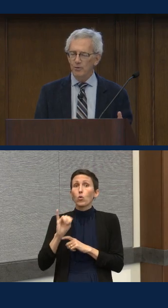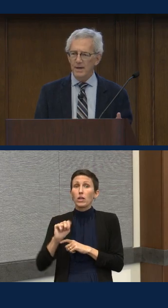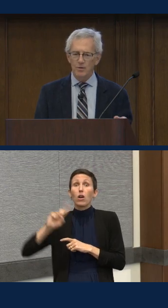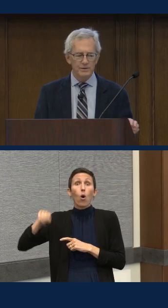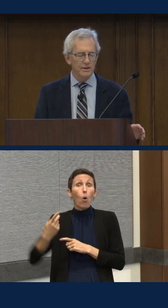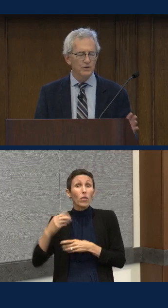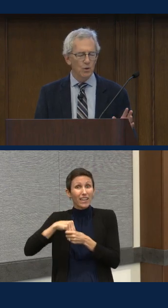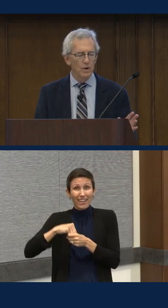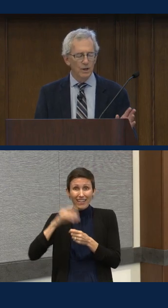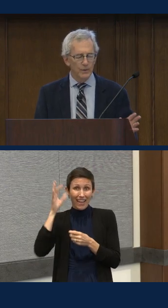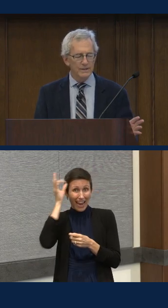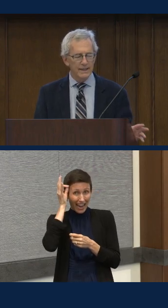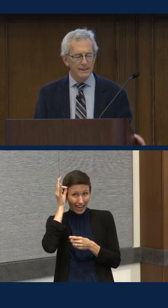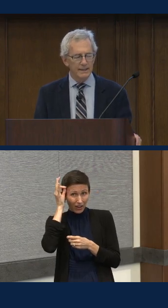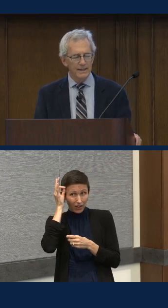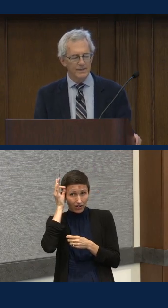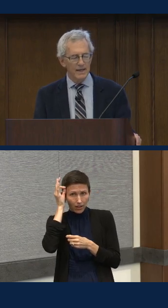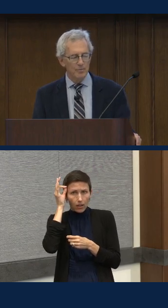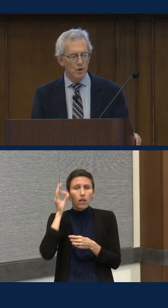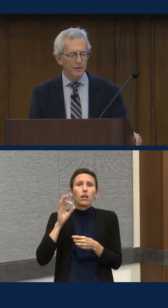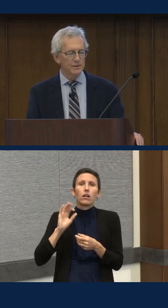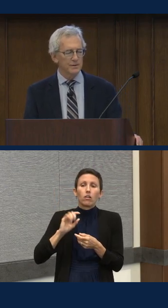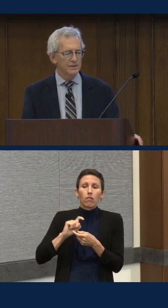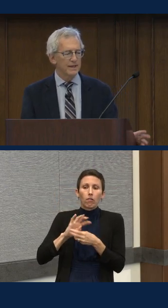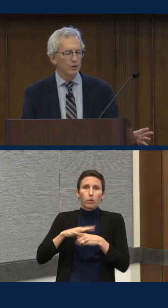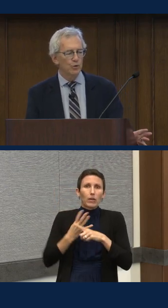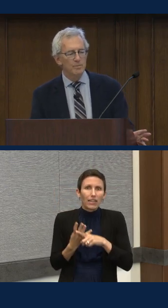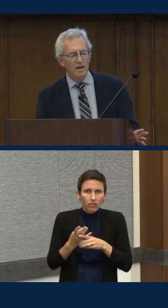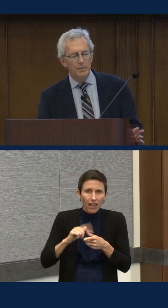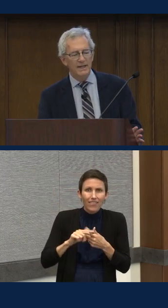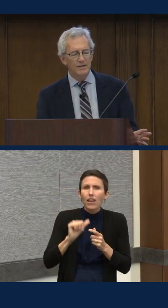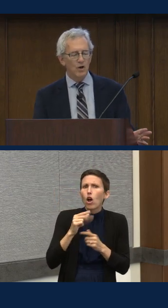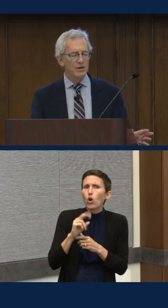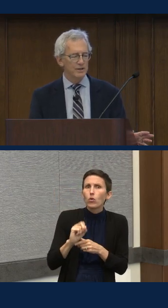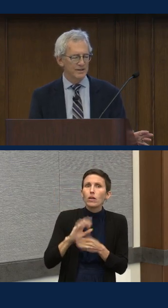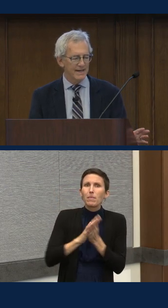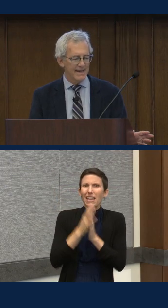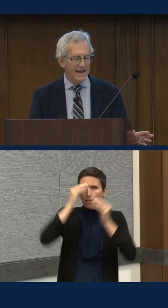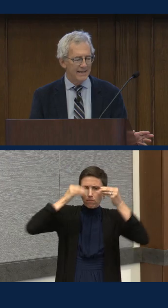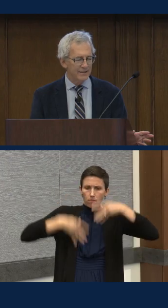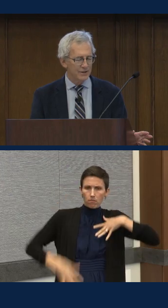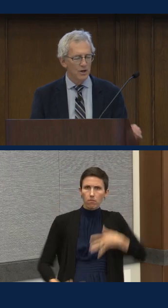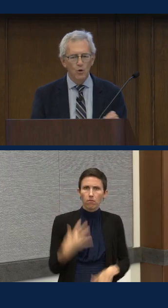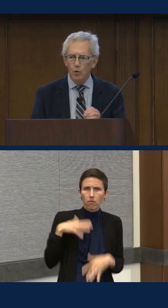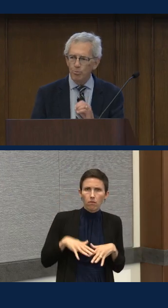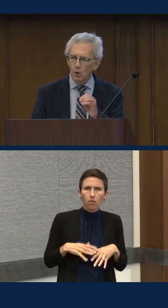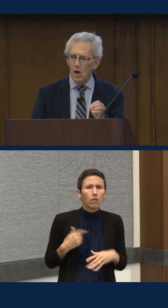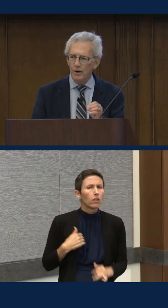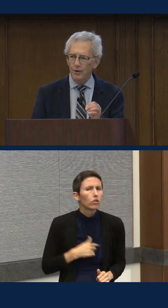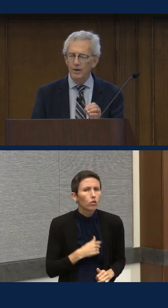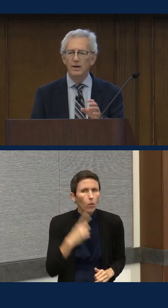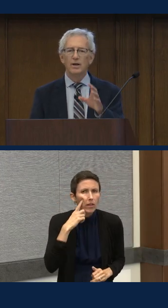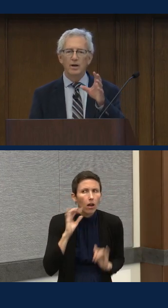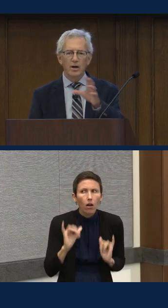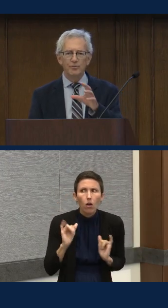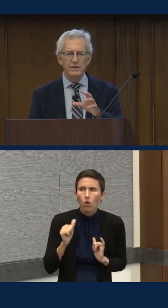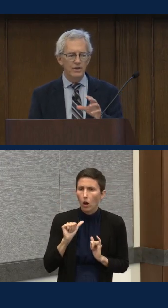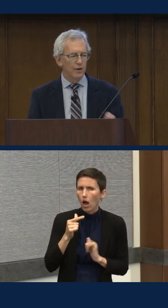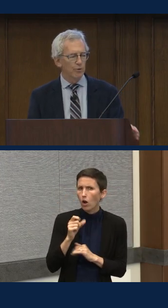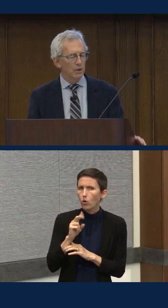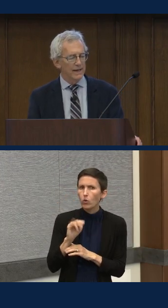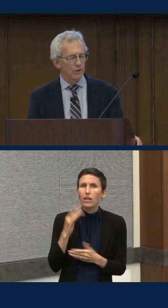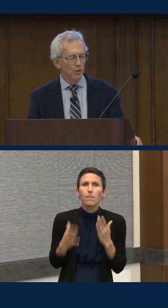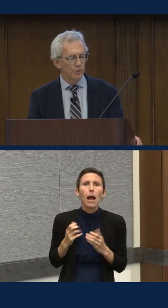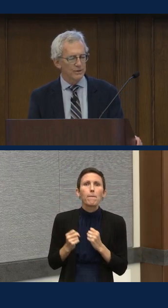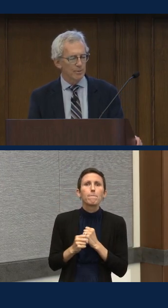all over the mouse. And so we decided to test the hypothesis that agouti might be an endogenous antagonist or blocker of these